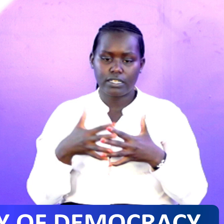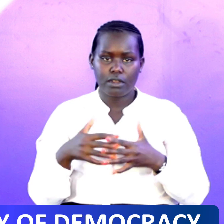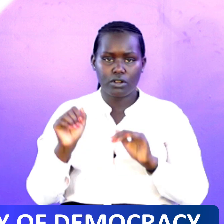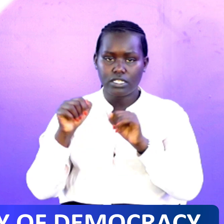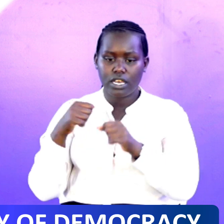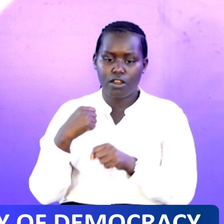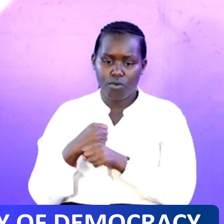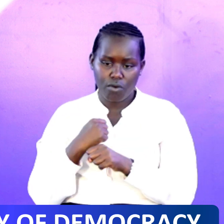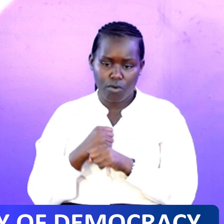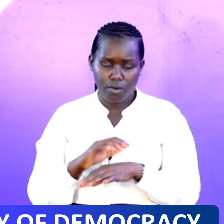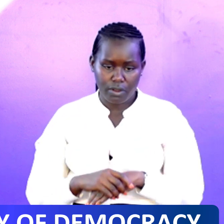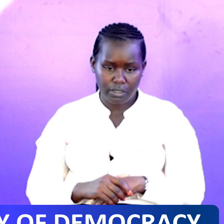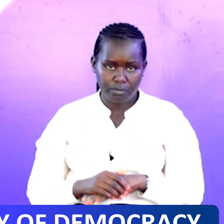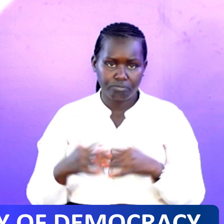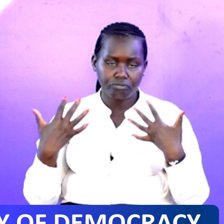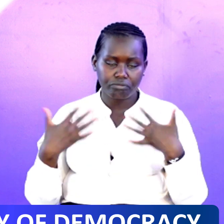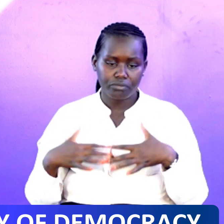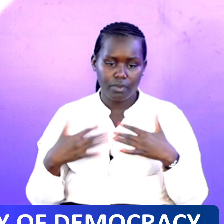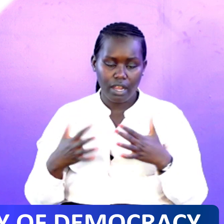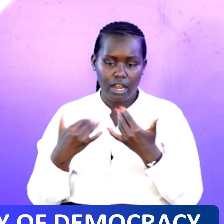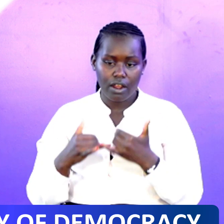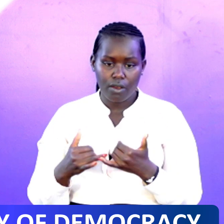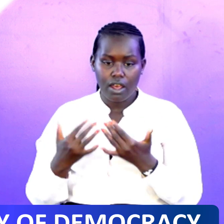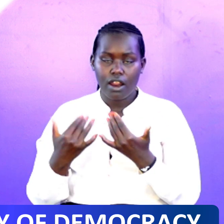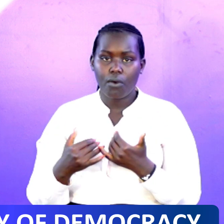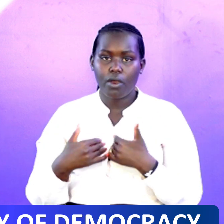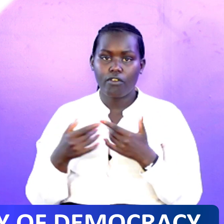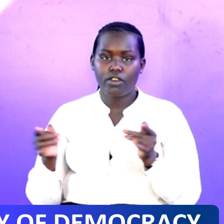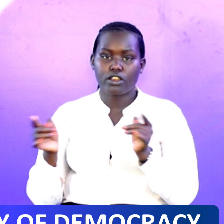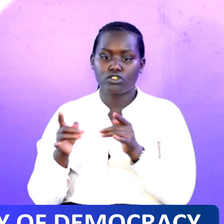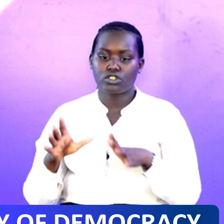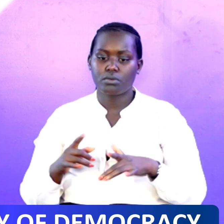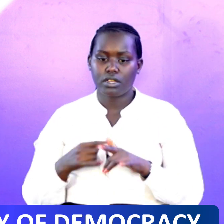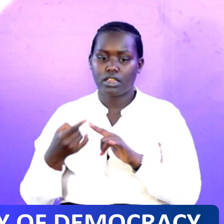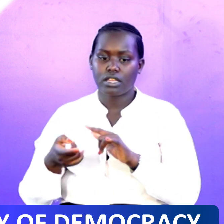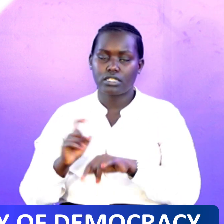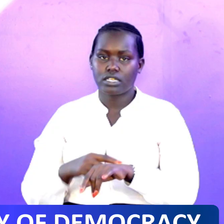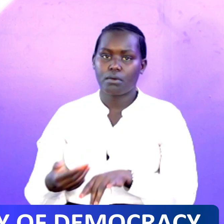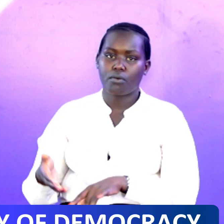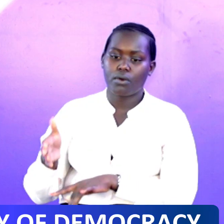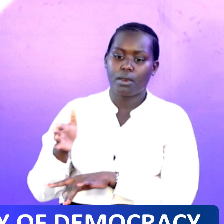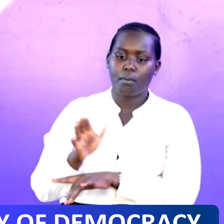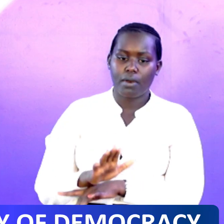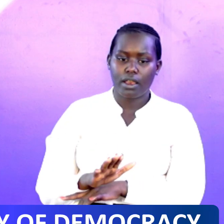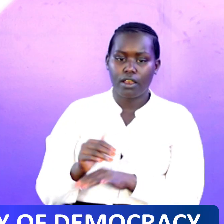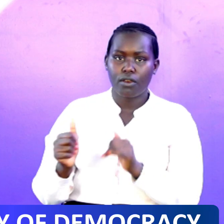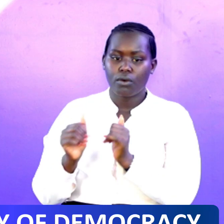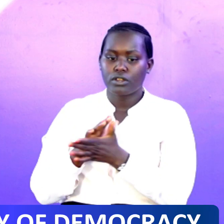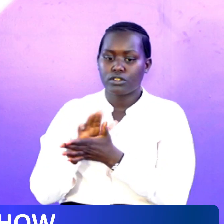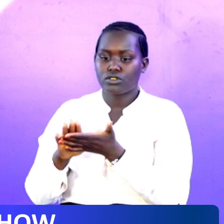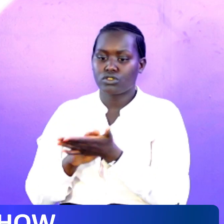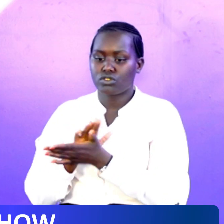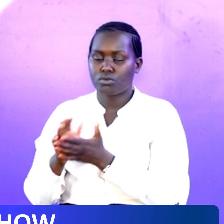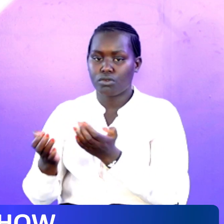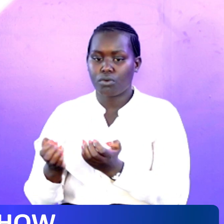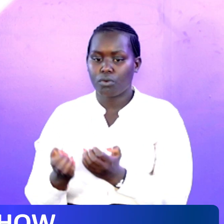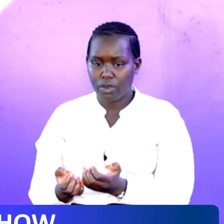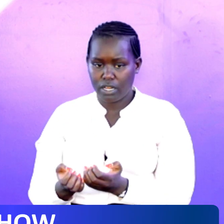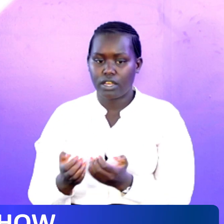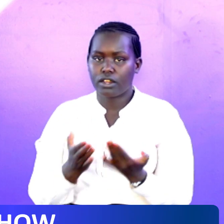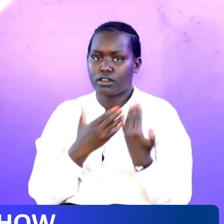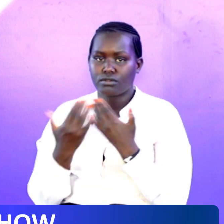Well, very nicely put together. And we're going to take a quick break. And when we come back, Professor, ni sabuni ya aina gani tunahitaji ndio tupige